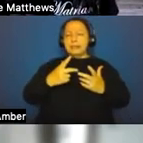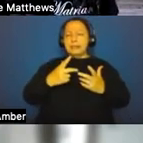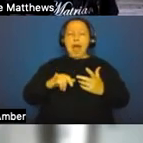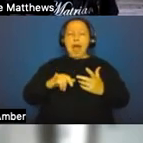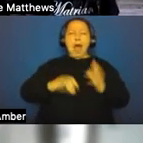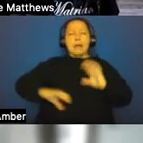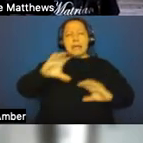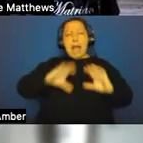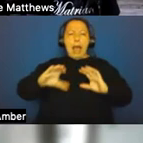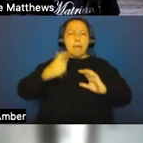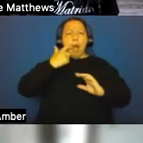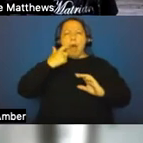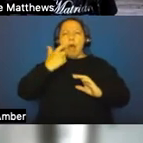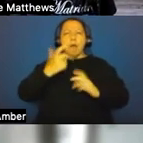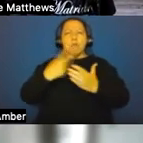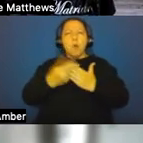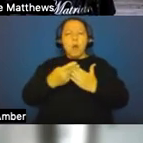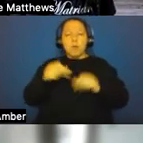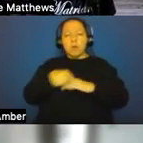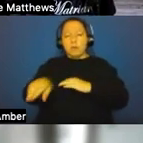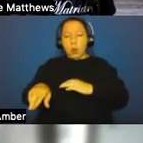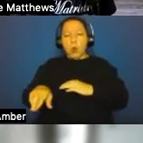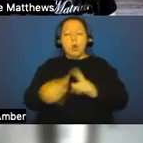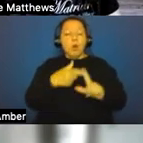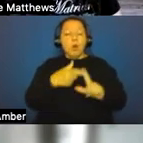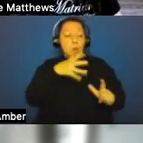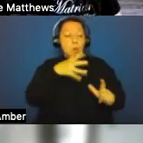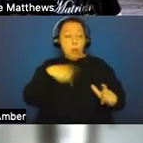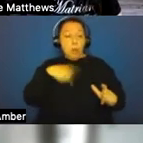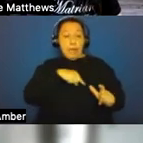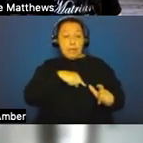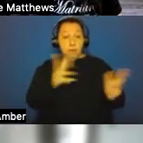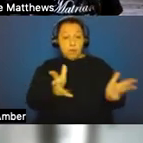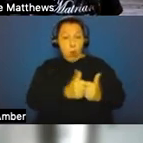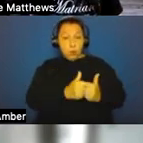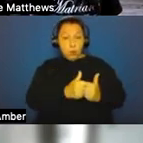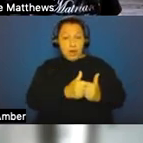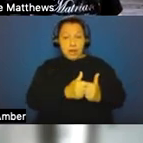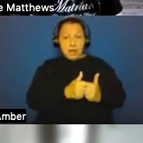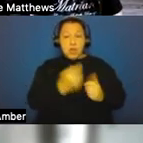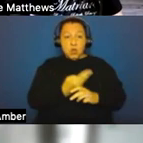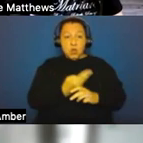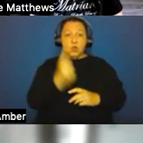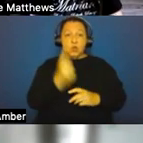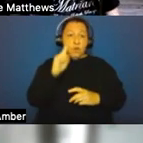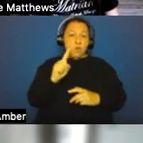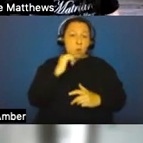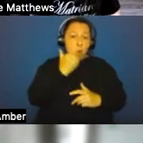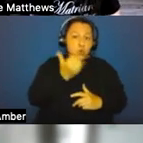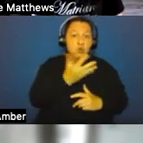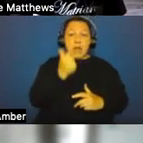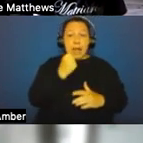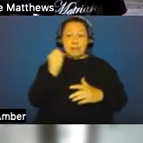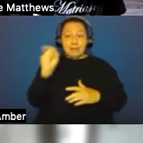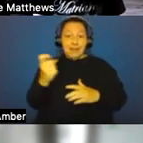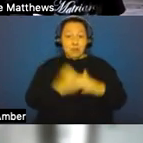ones for at least, from the women that we've talked to that were used in prostitution and trafficking, the chemical dependency